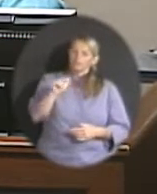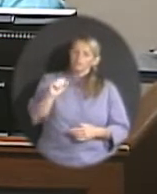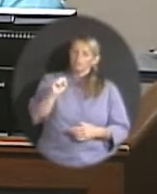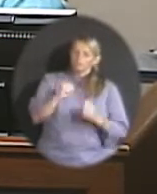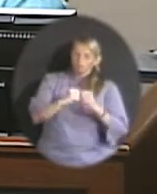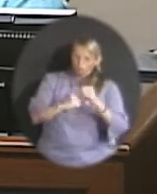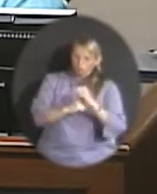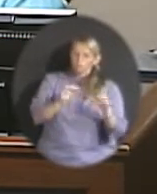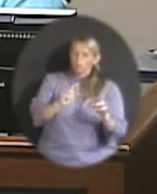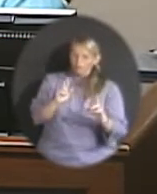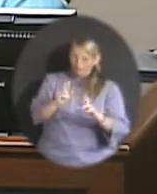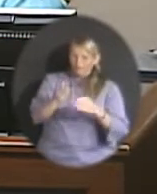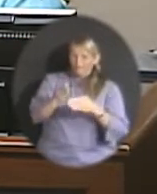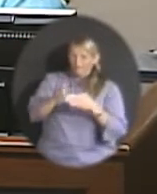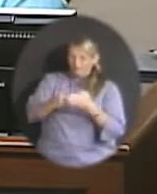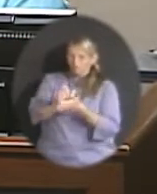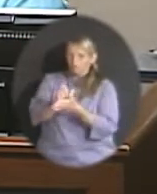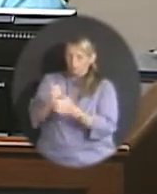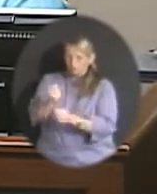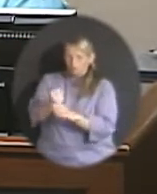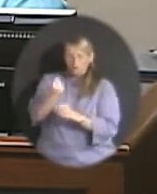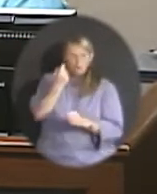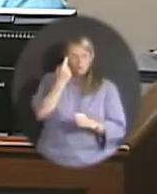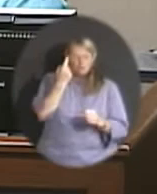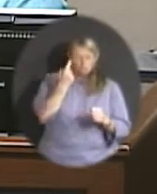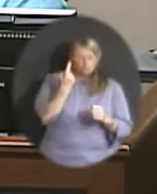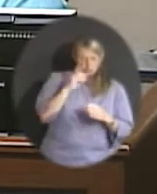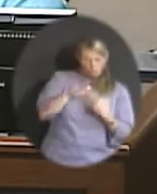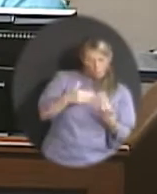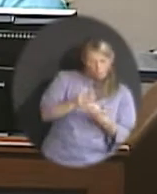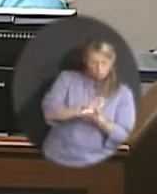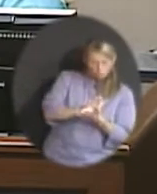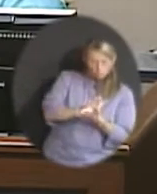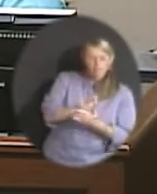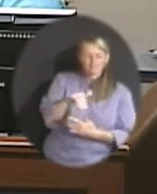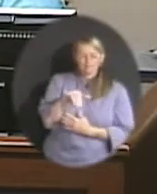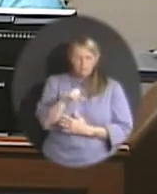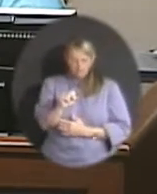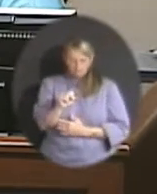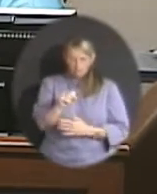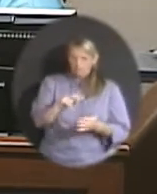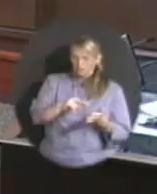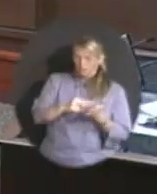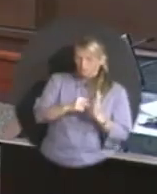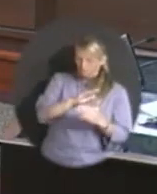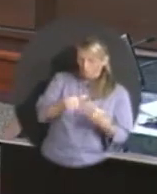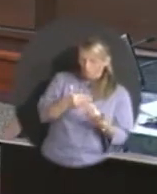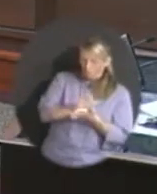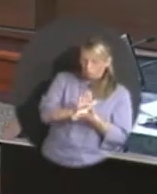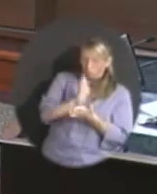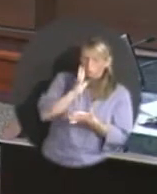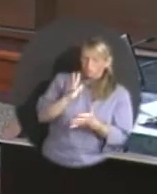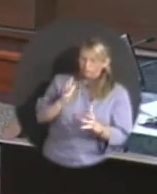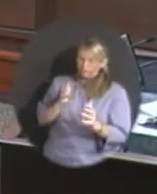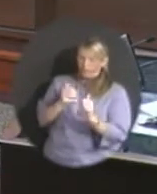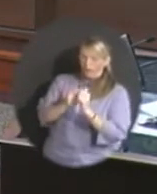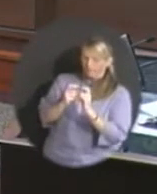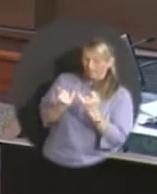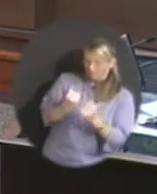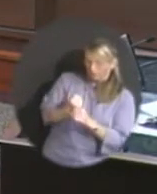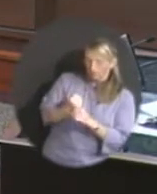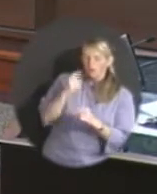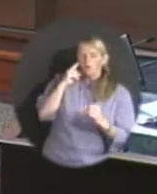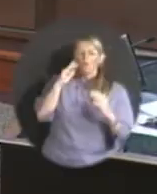seeing some more things. For all the schools? Yes. Mm-hmm. So all the schools are going to get updated this year? We hope to have the